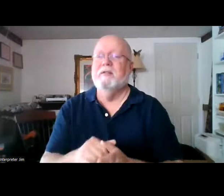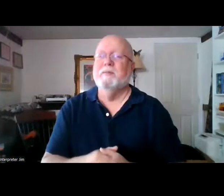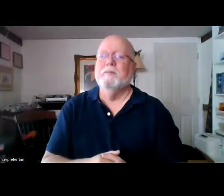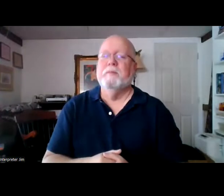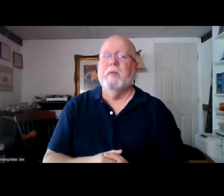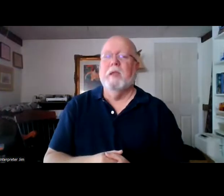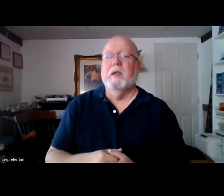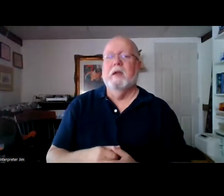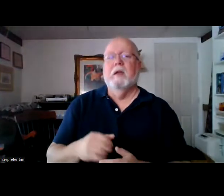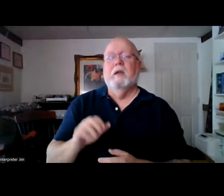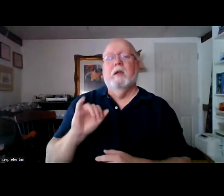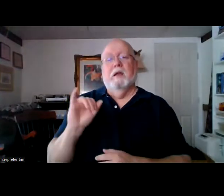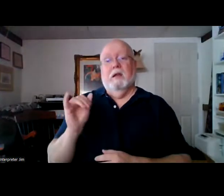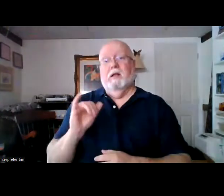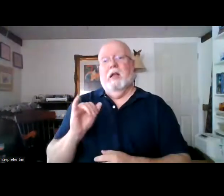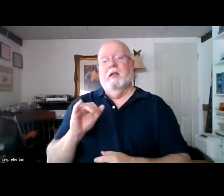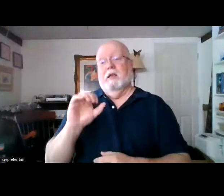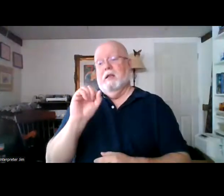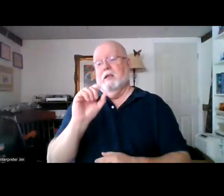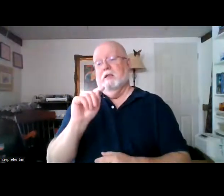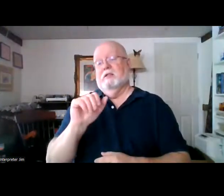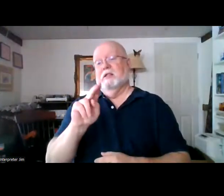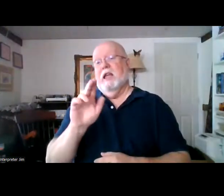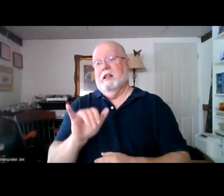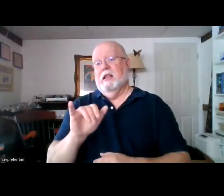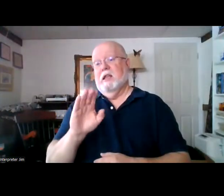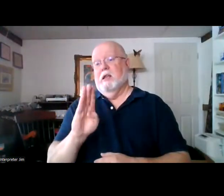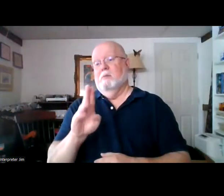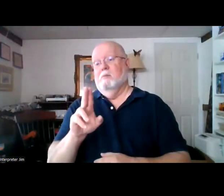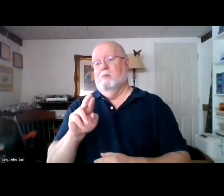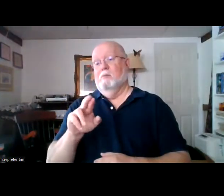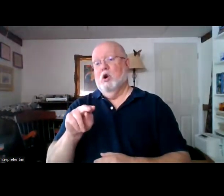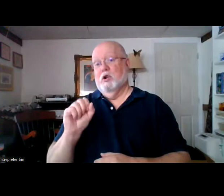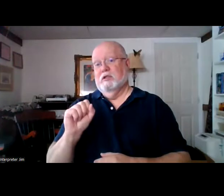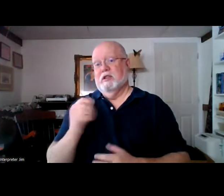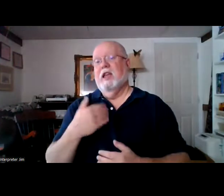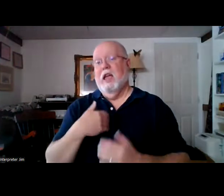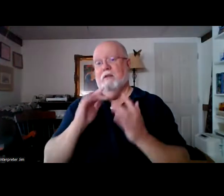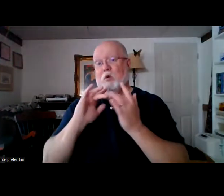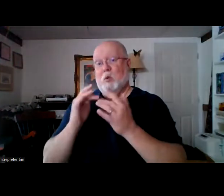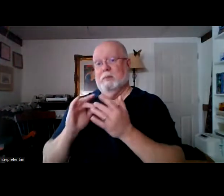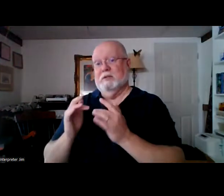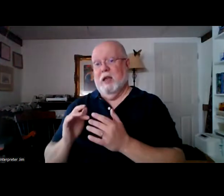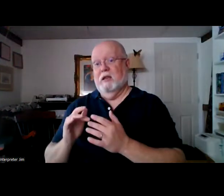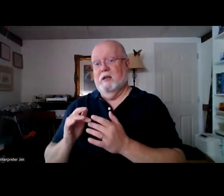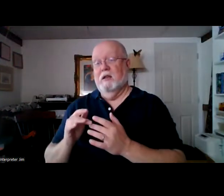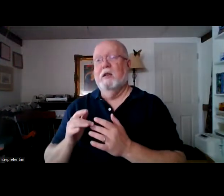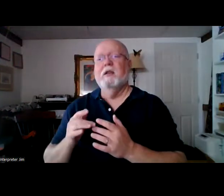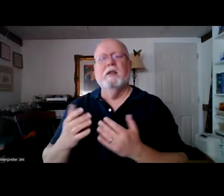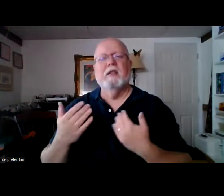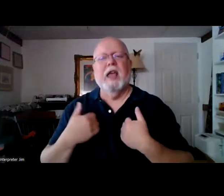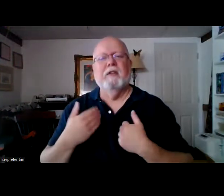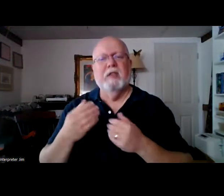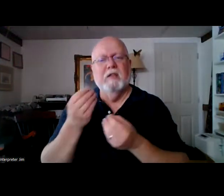Barbara Stanley and Greg Brown do have a website, there's information there. But I can put it back up, but it's incredibly simple. It's really,